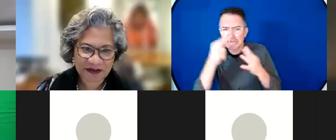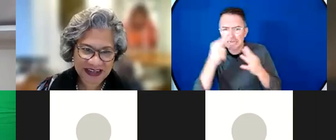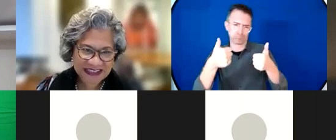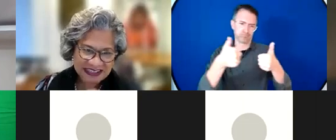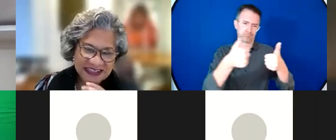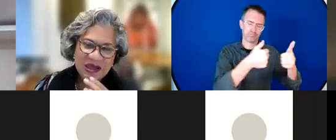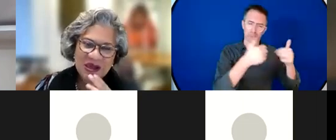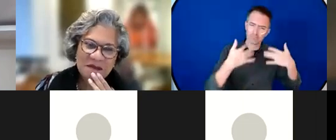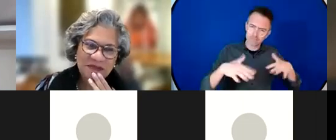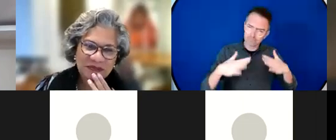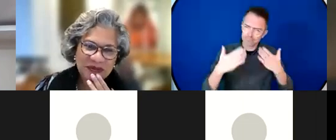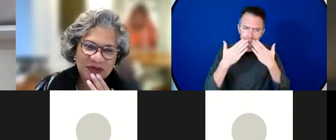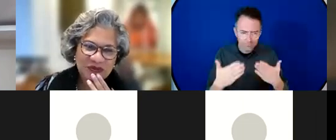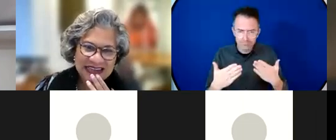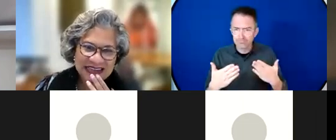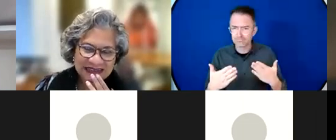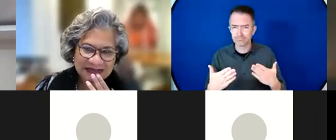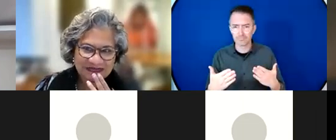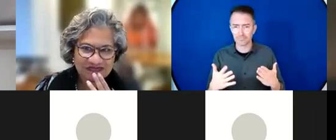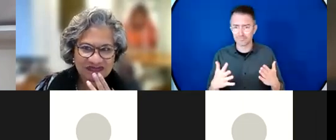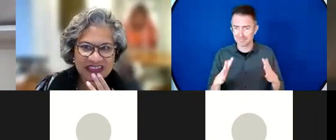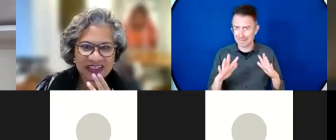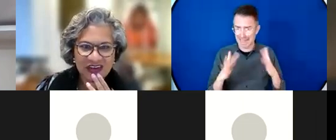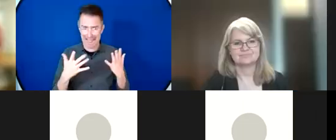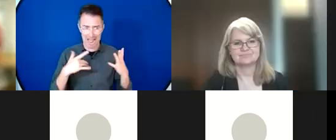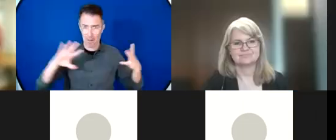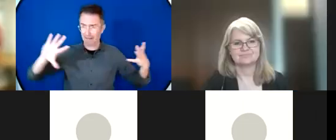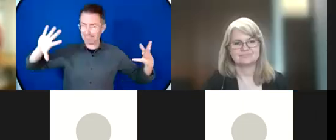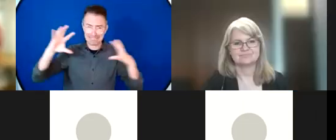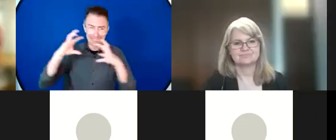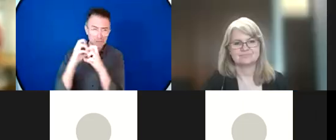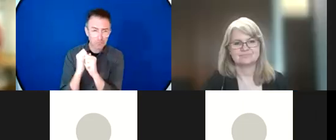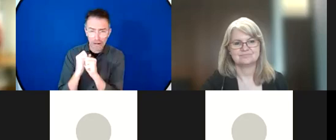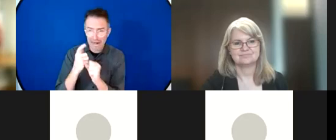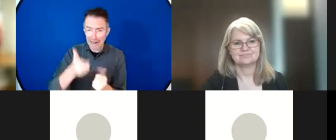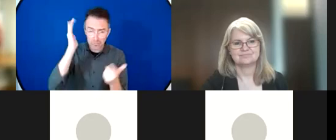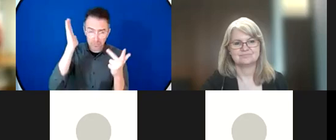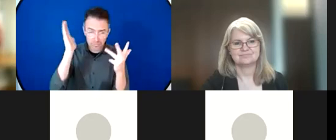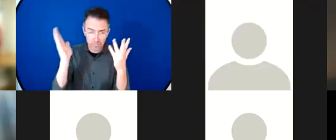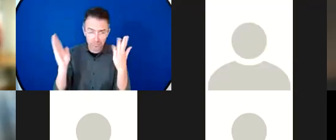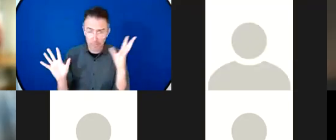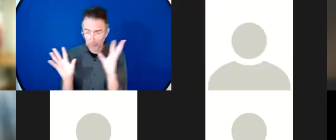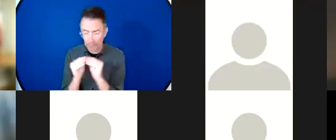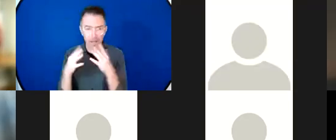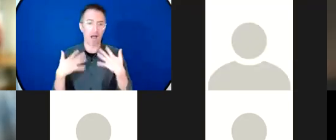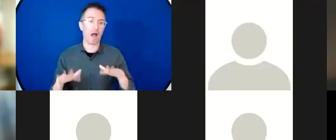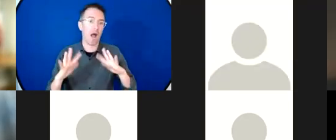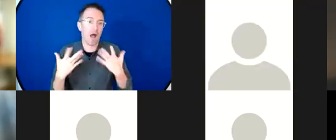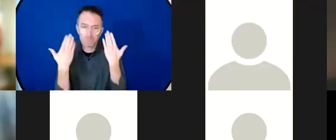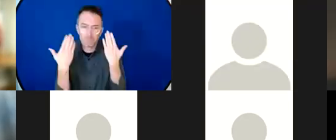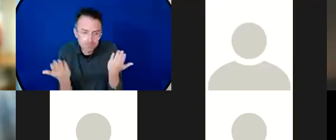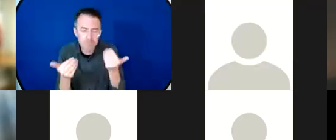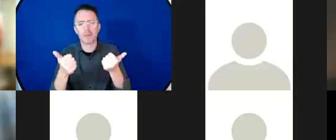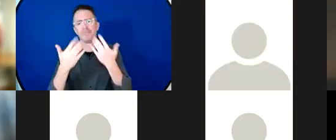going to summarize this. But really, you know, let me underscore a few things. I think we set out